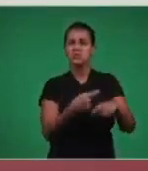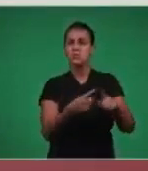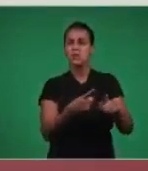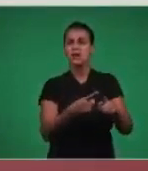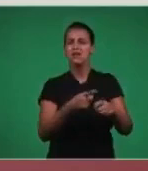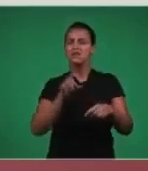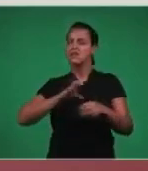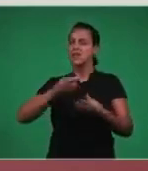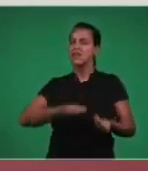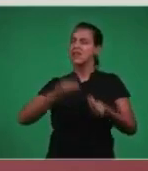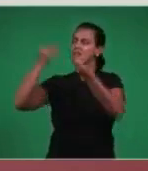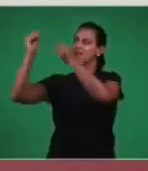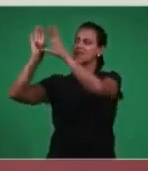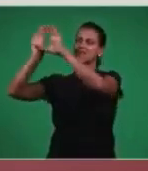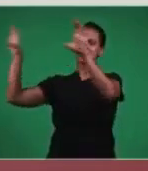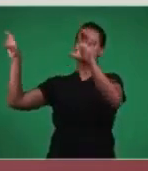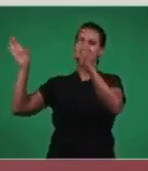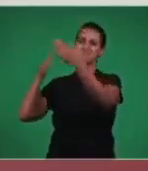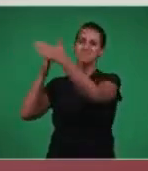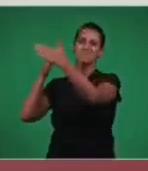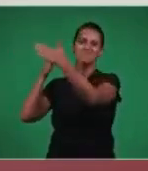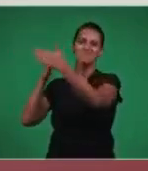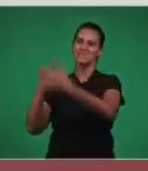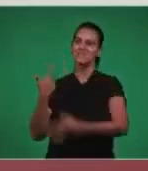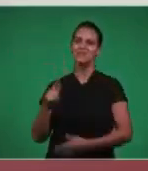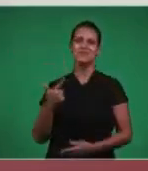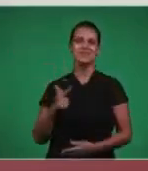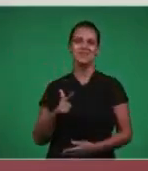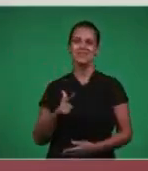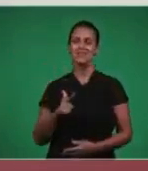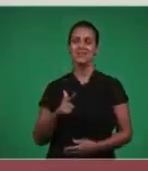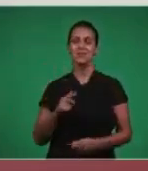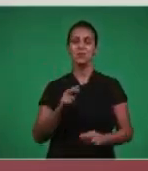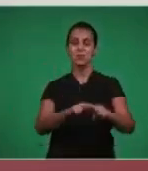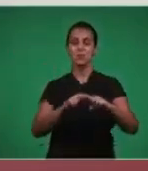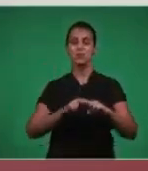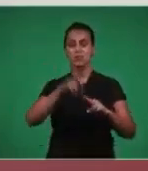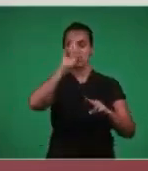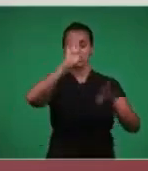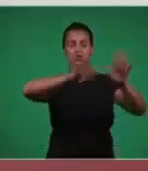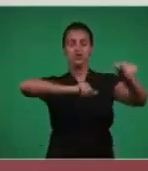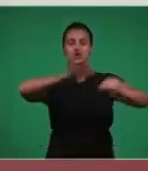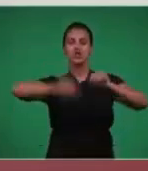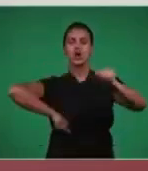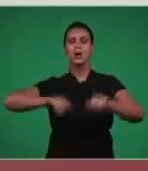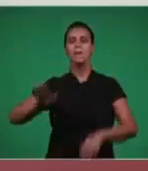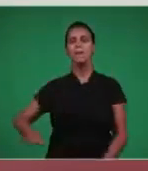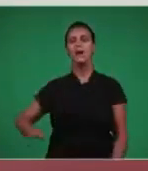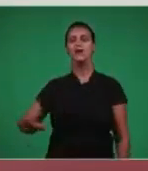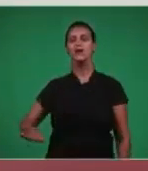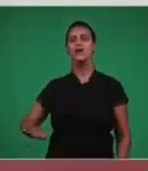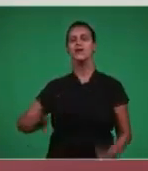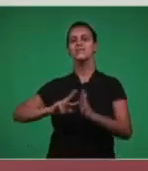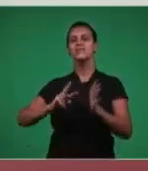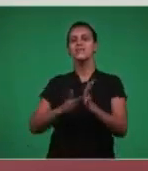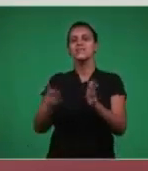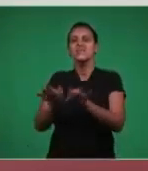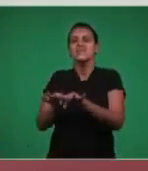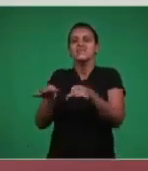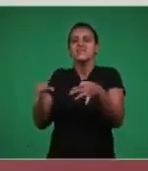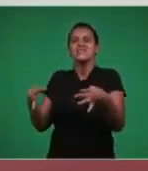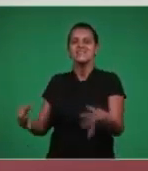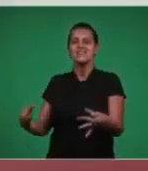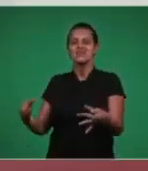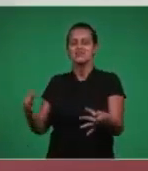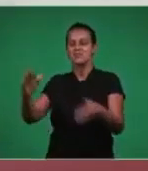of the Lord is the wisdom. That's why he called the smallest one to be part of a church that is going to inherit eternity. Blessed be the